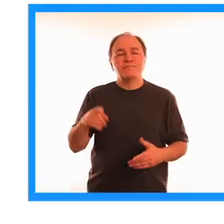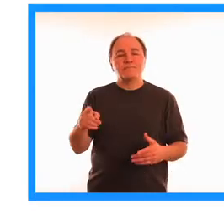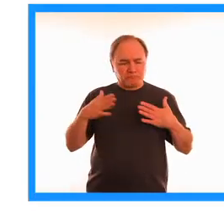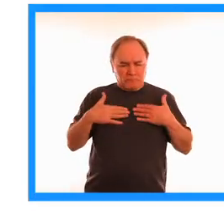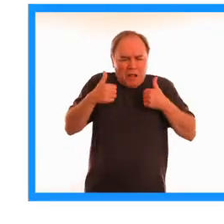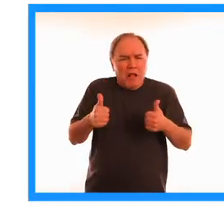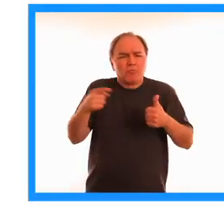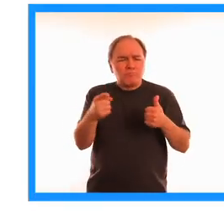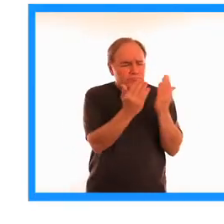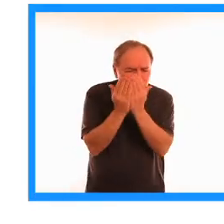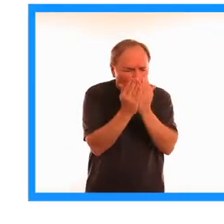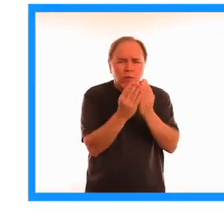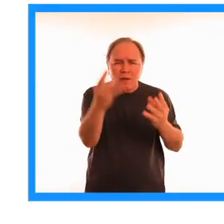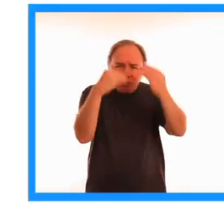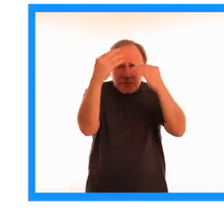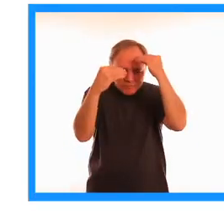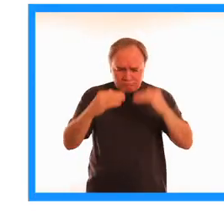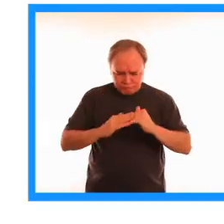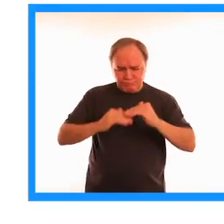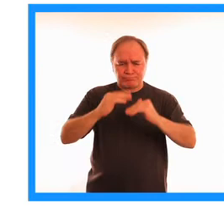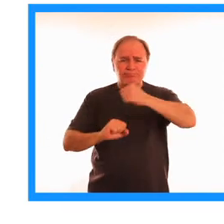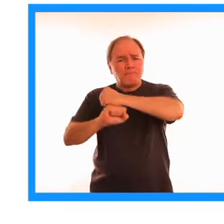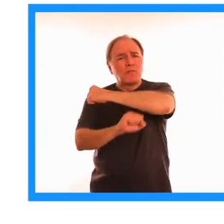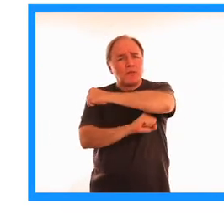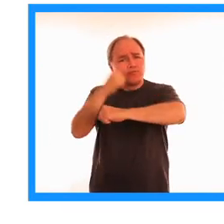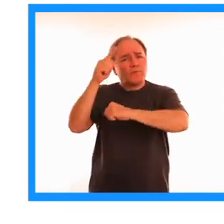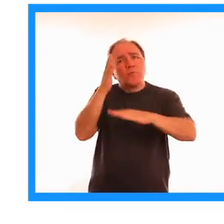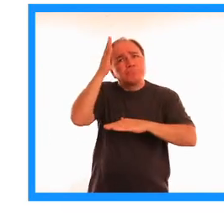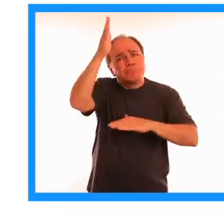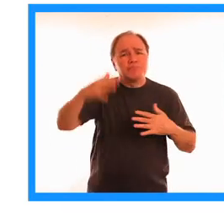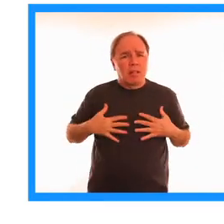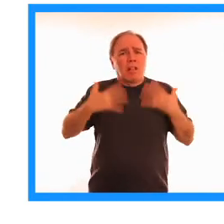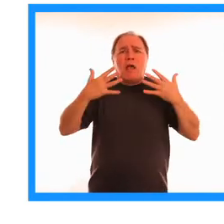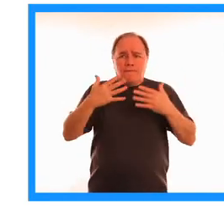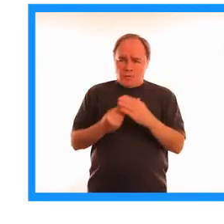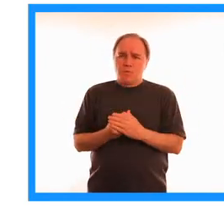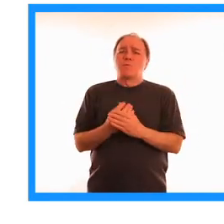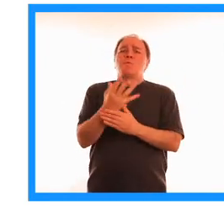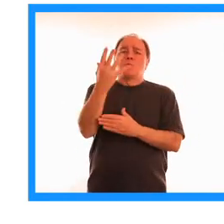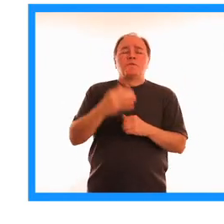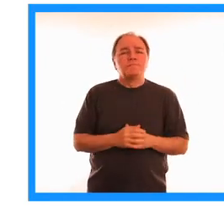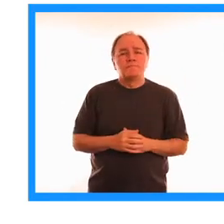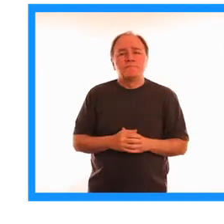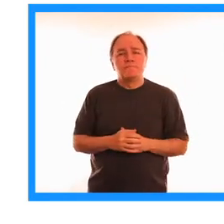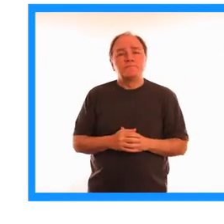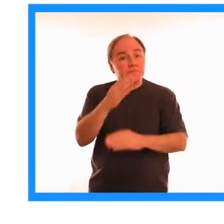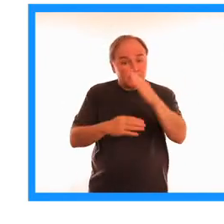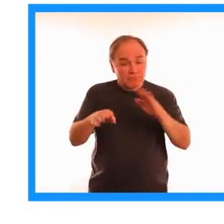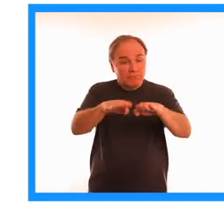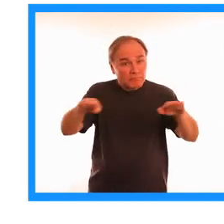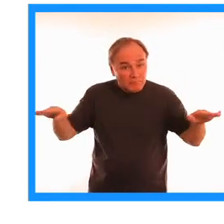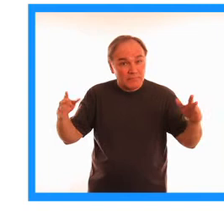Health and education play a critical role in building a solid foundation on which children with disabilities can live fulfilling lives. Children